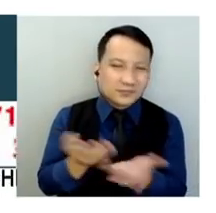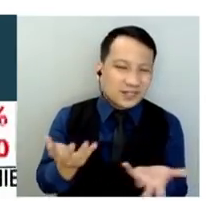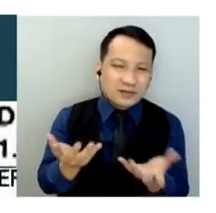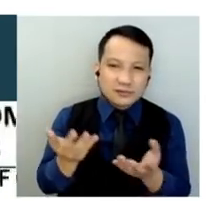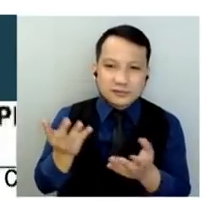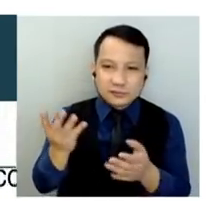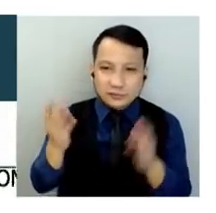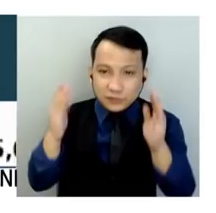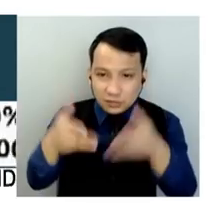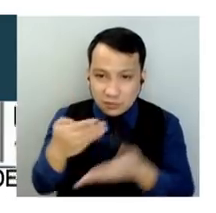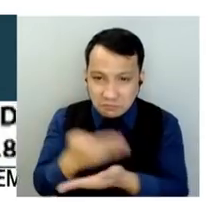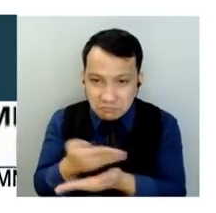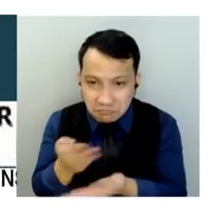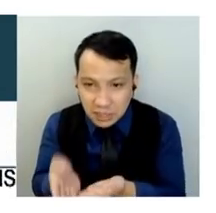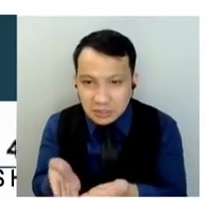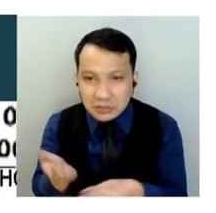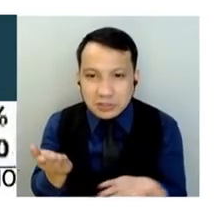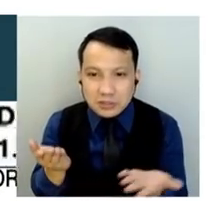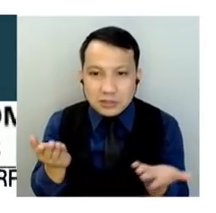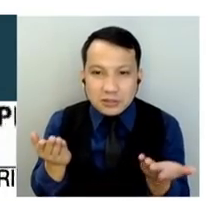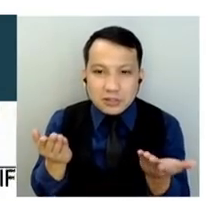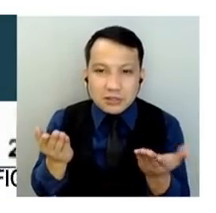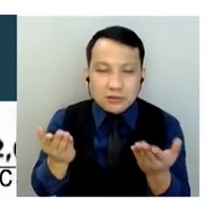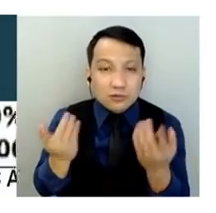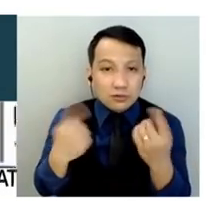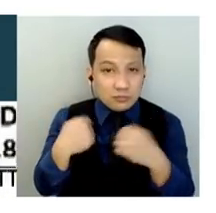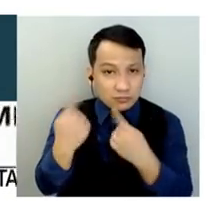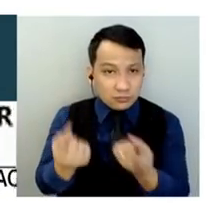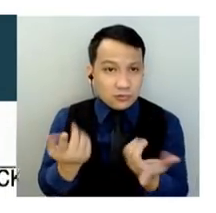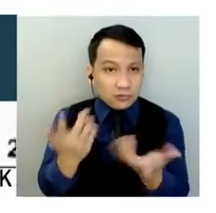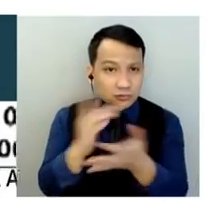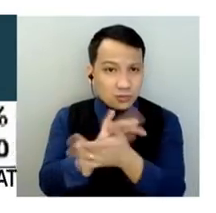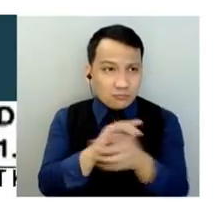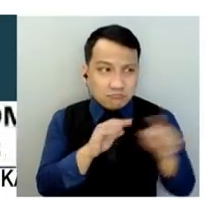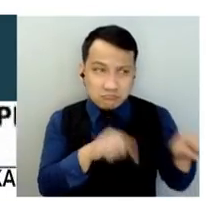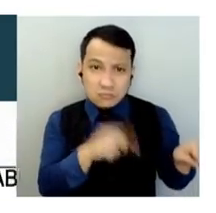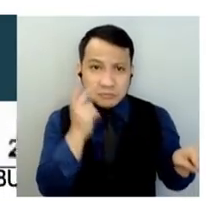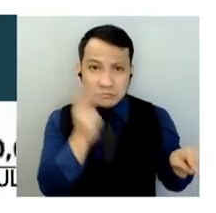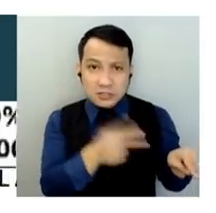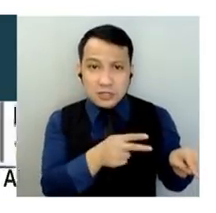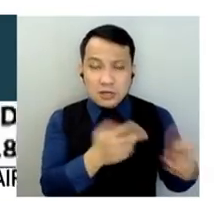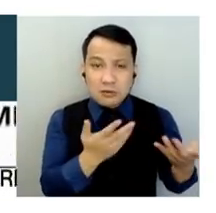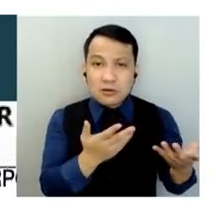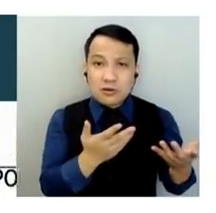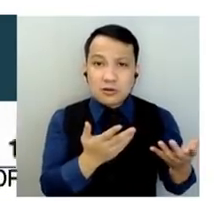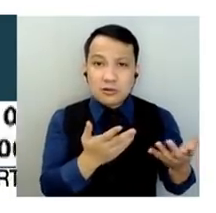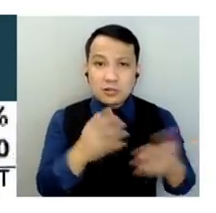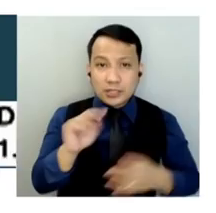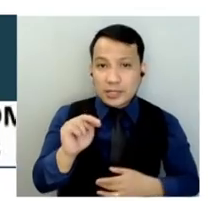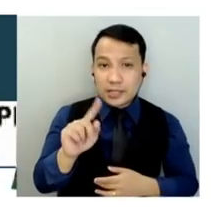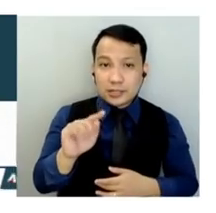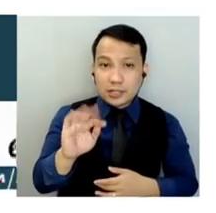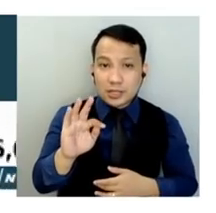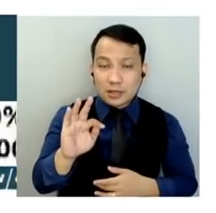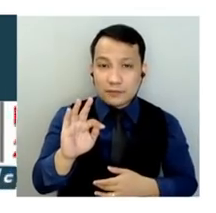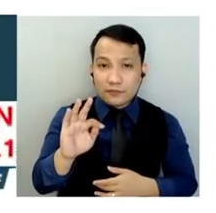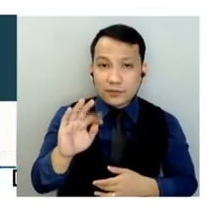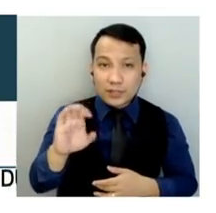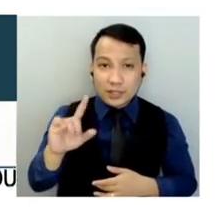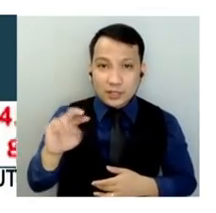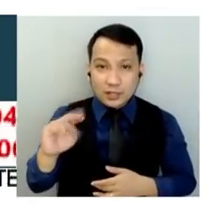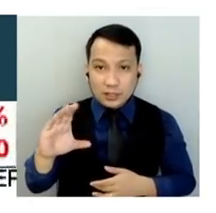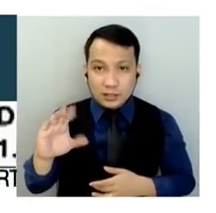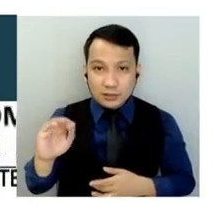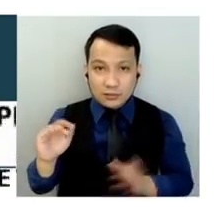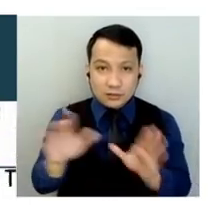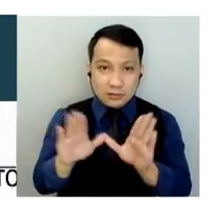funding for post this pandemic, and then you see the NTFL tax